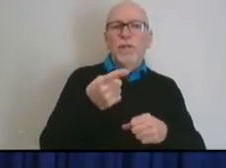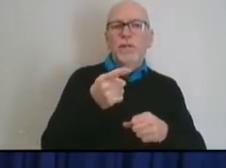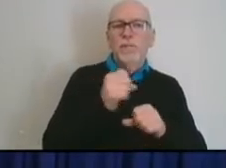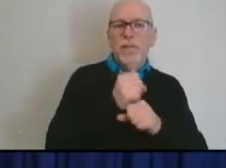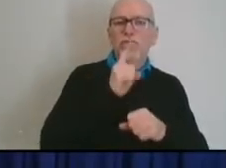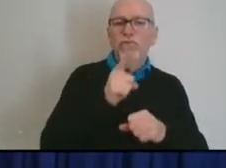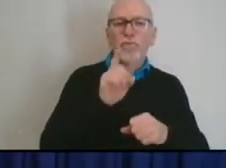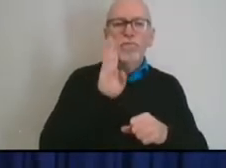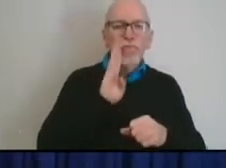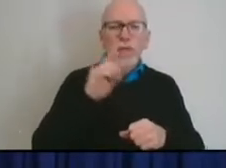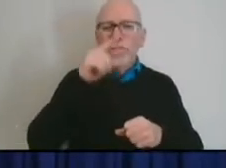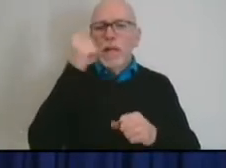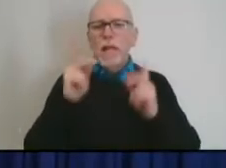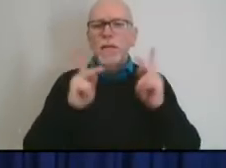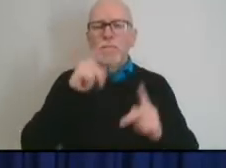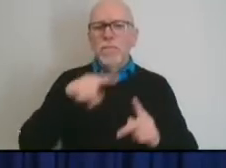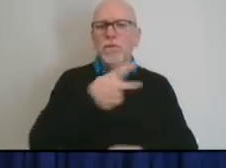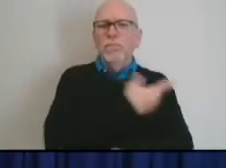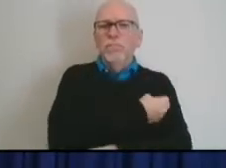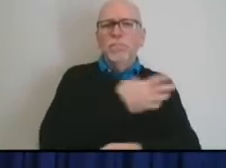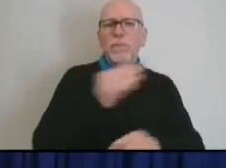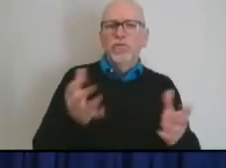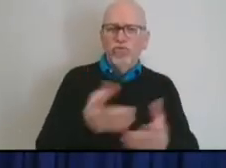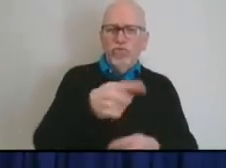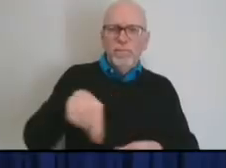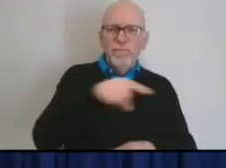and encouraging them to get vaccinated.